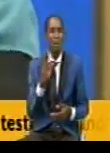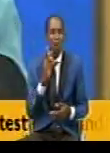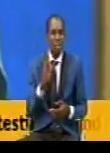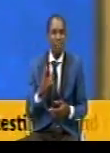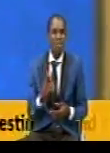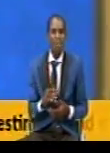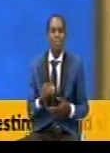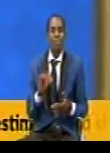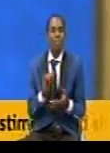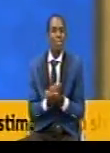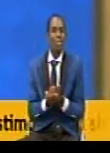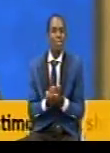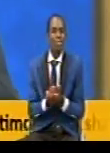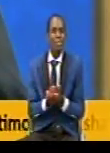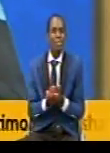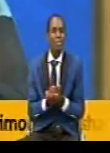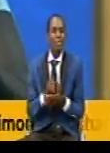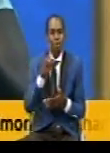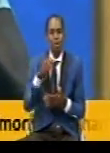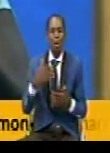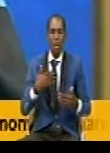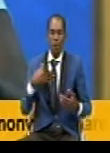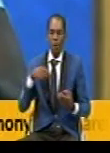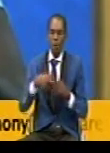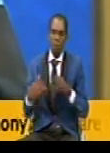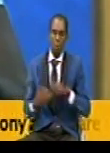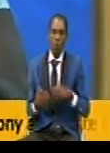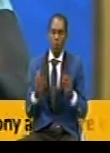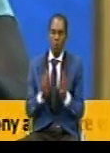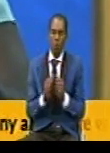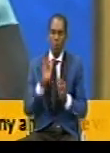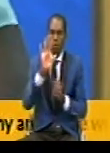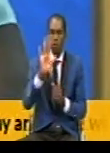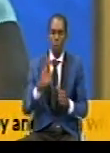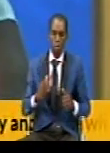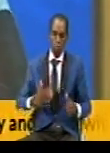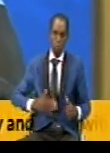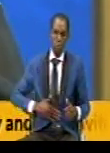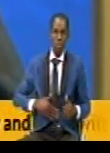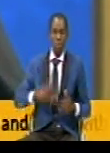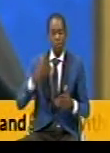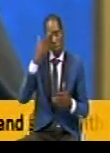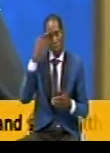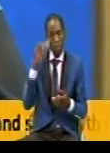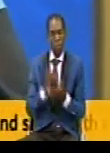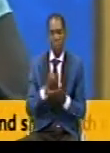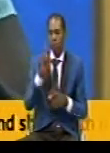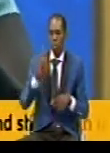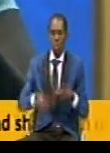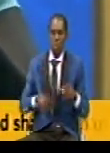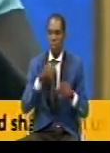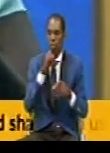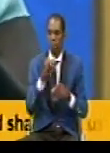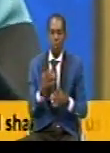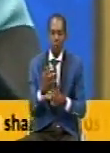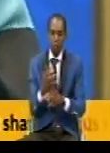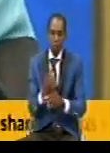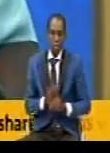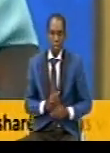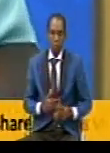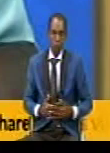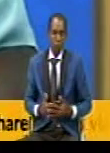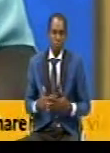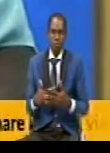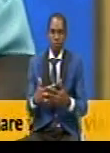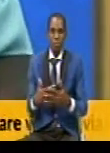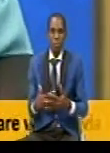the doctor would tell me, "Madam, because of this pain, that is the reason you have leaking womb. That is the reason, because